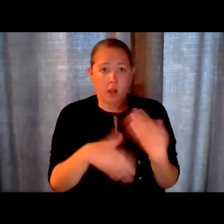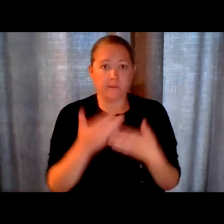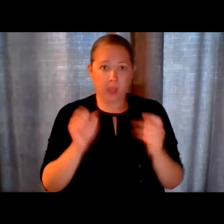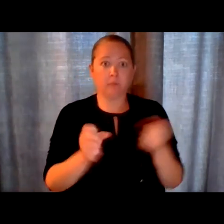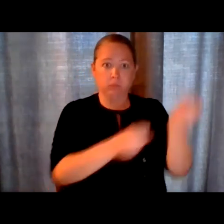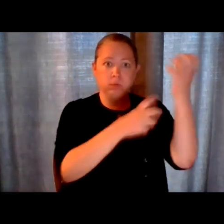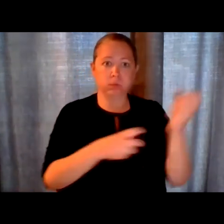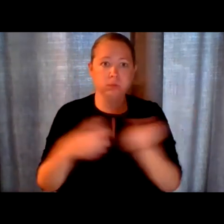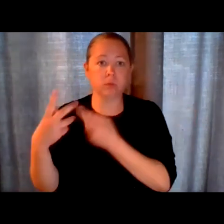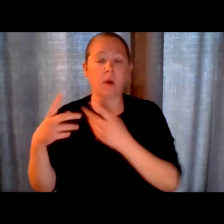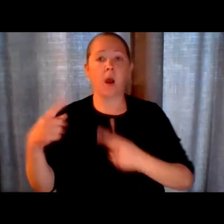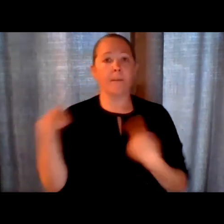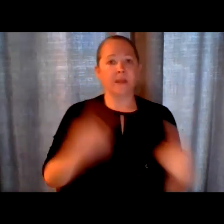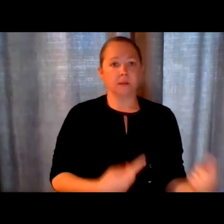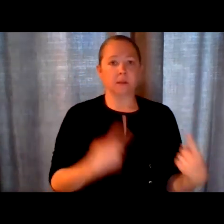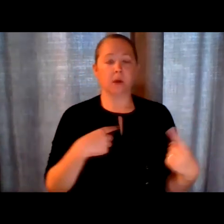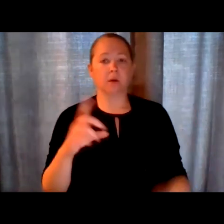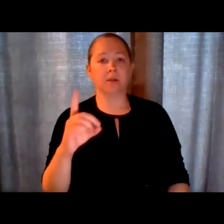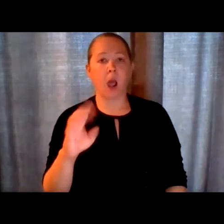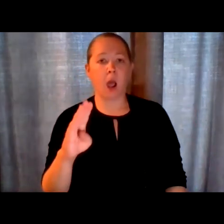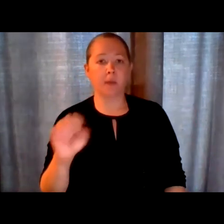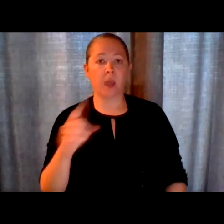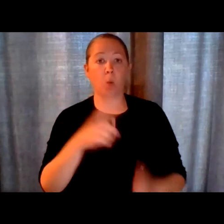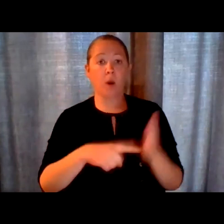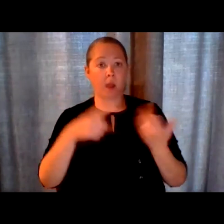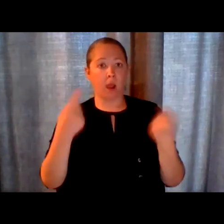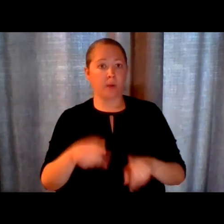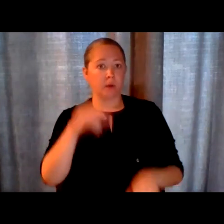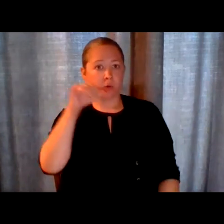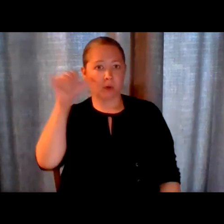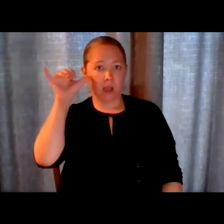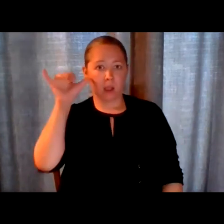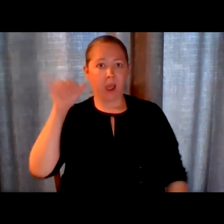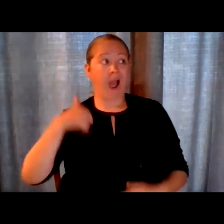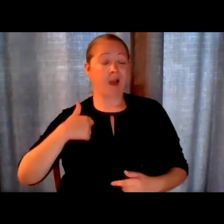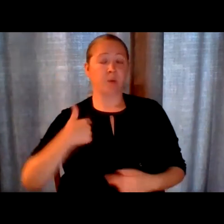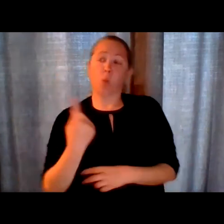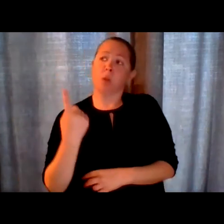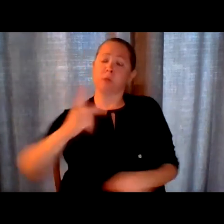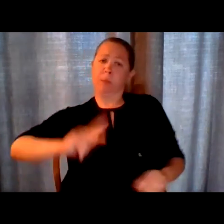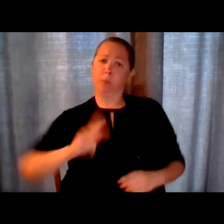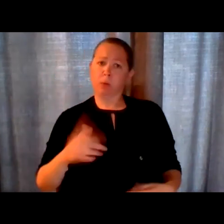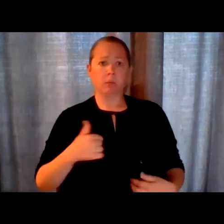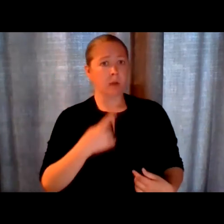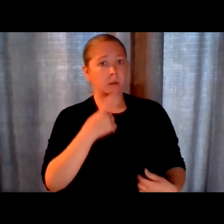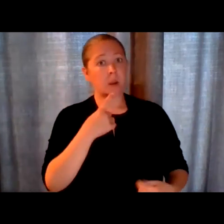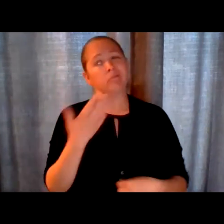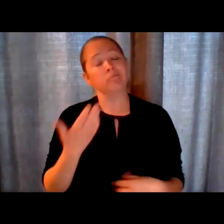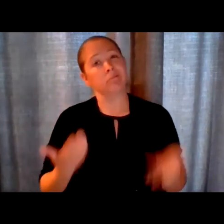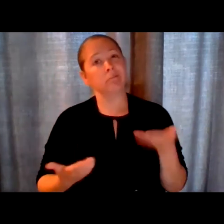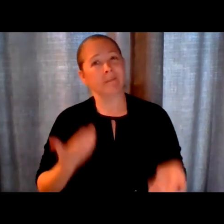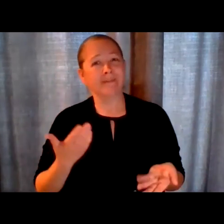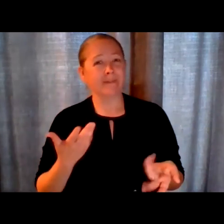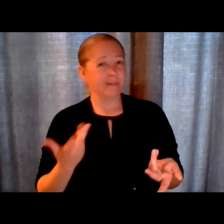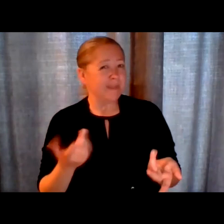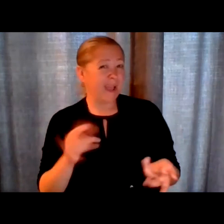week and what came down yesterday, I was one of those people who might have said it's